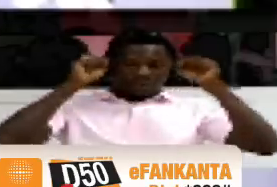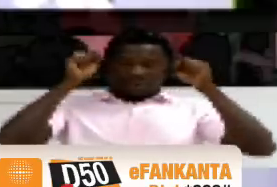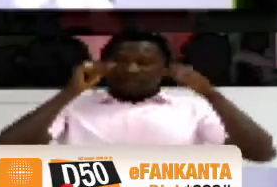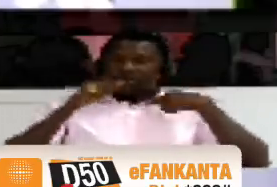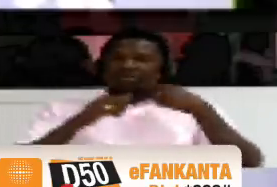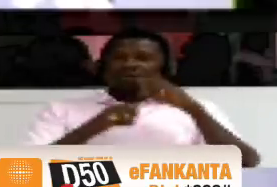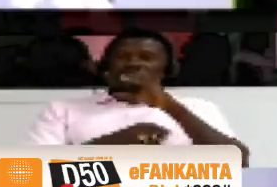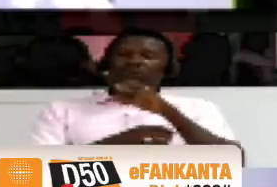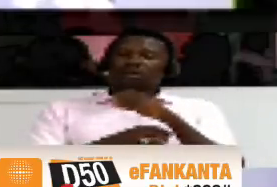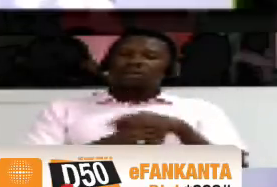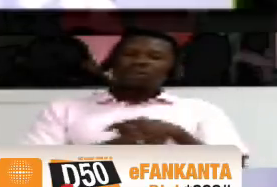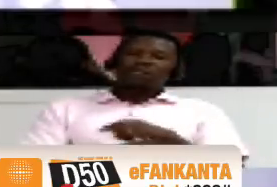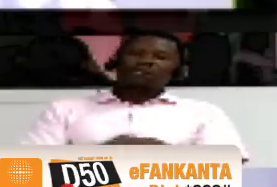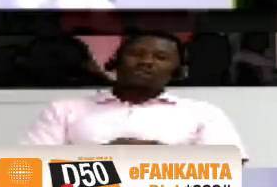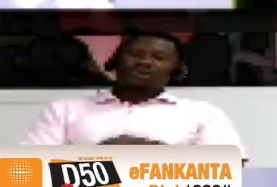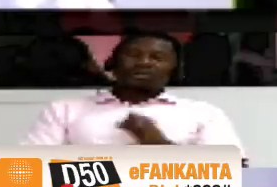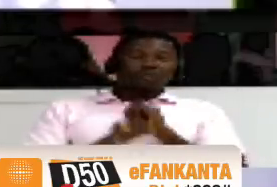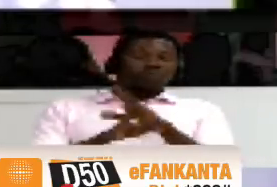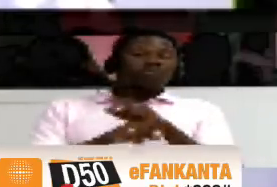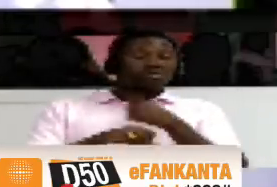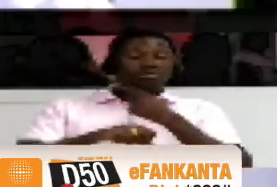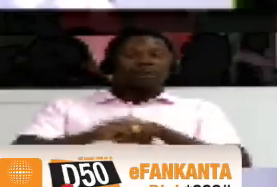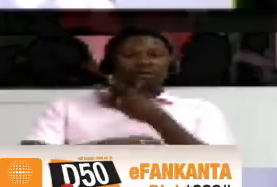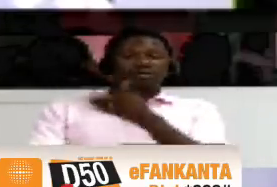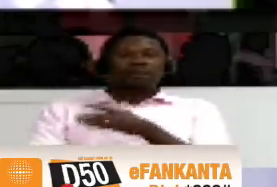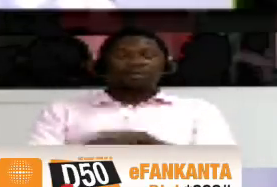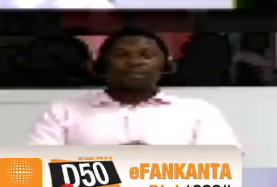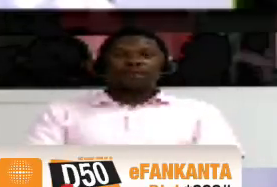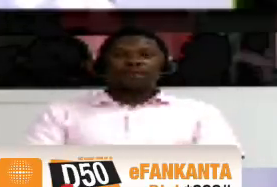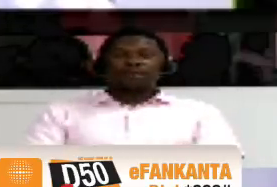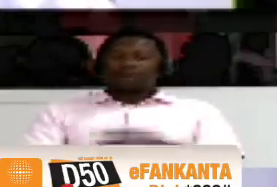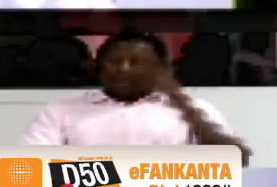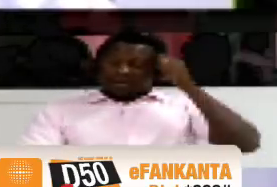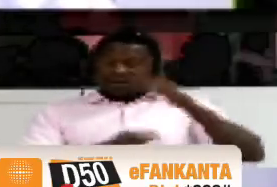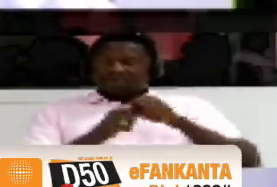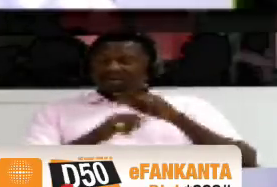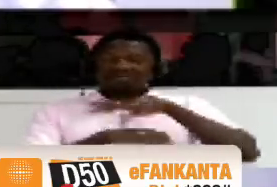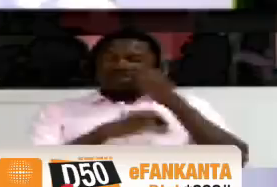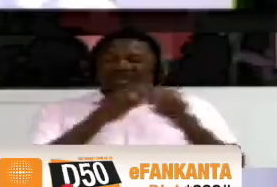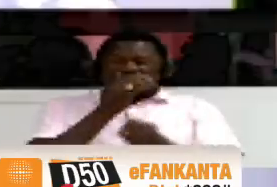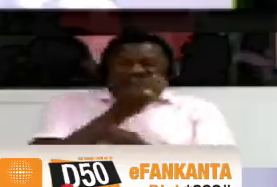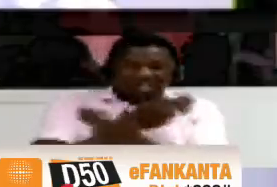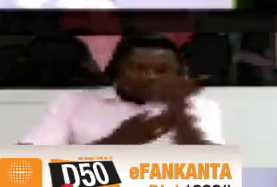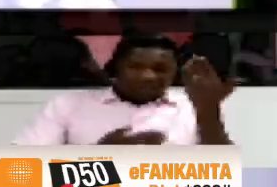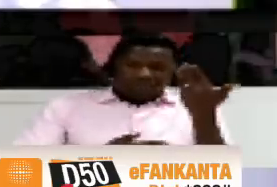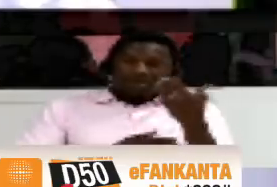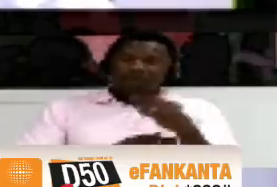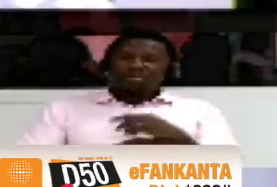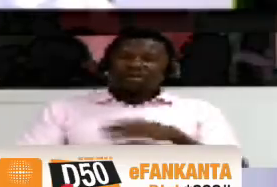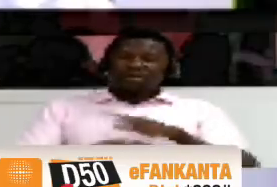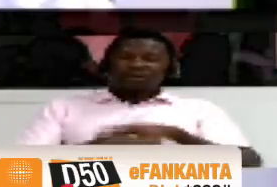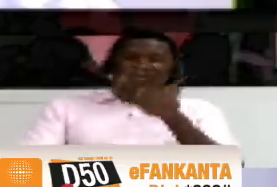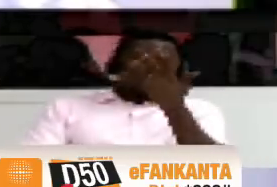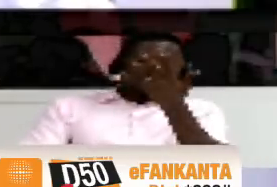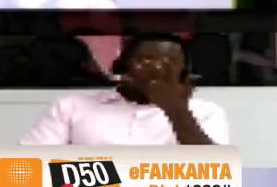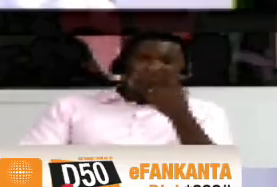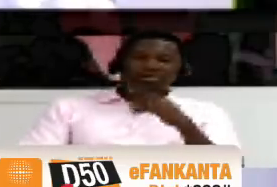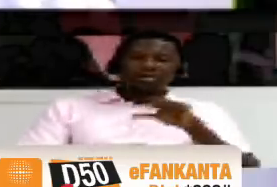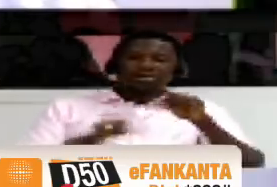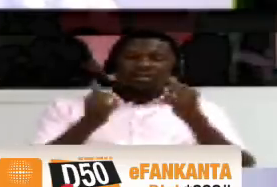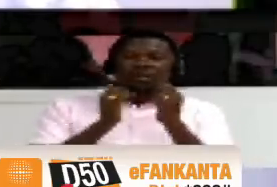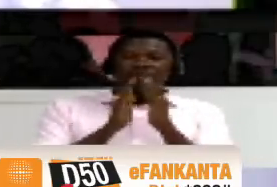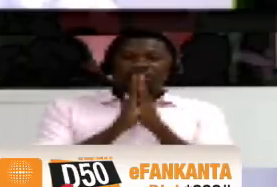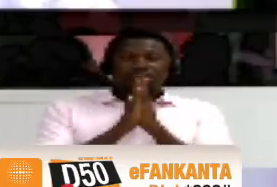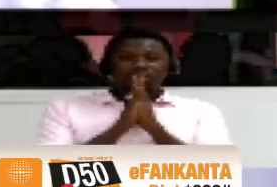spent some time there. And he was very keen. I could remember every early morning, By 5 a.m., he will start prayers, and he will call